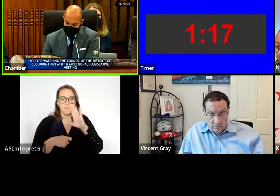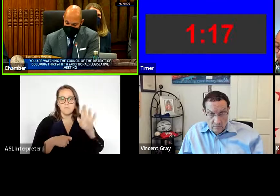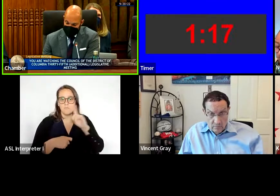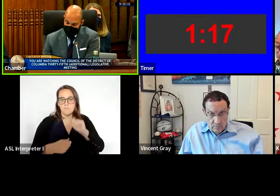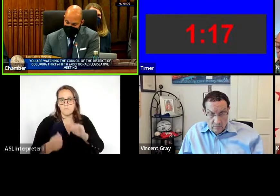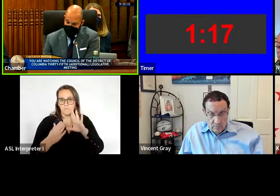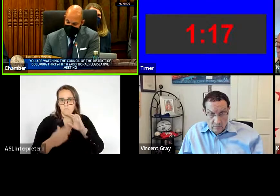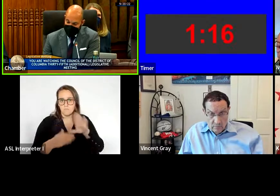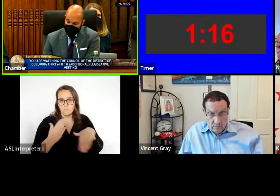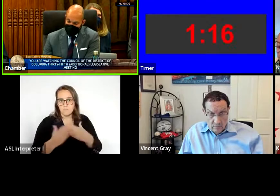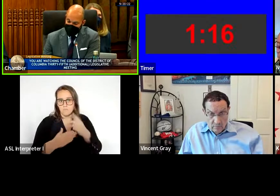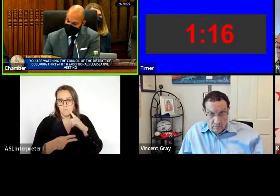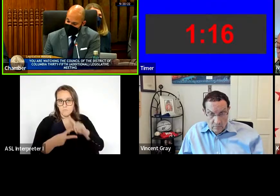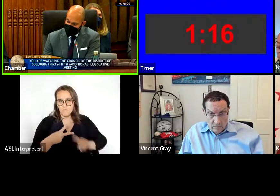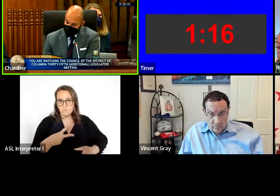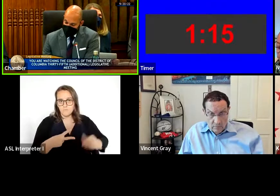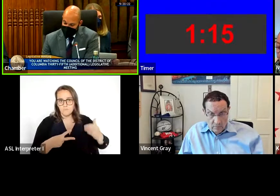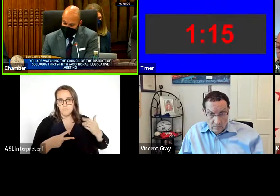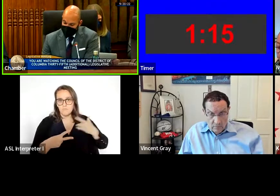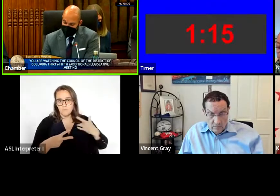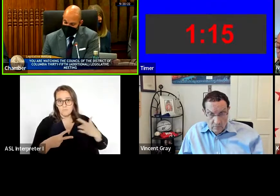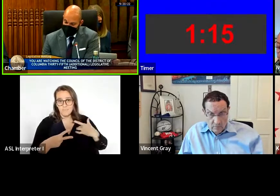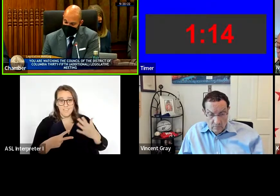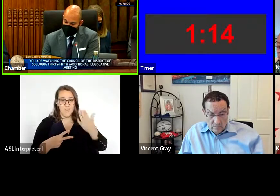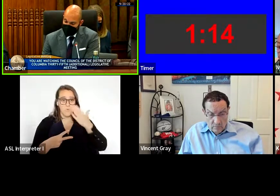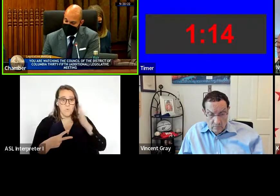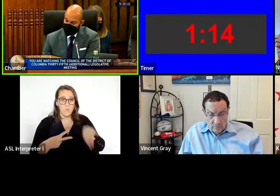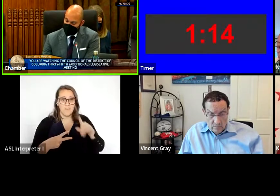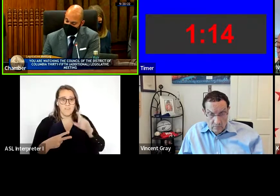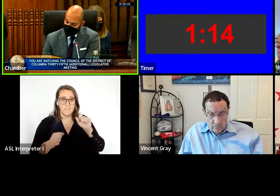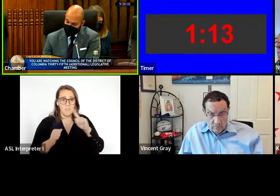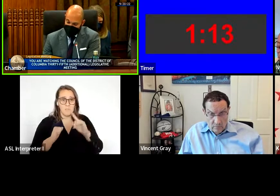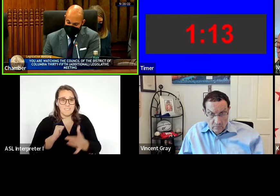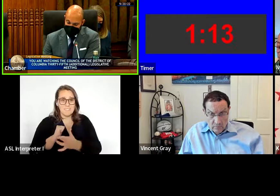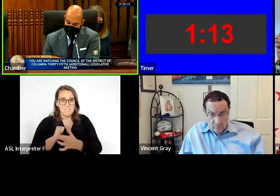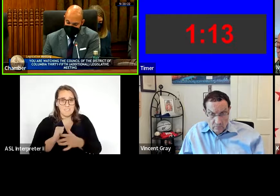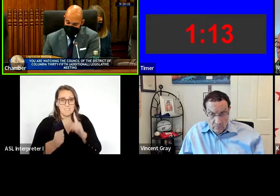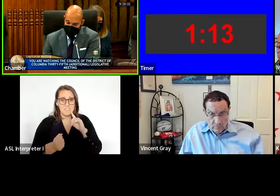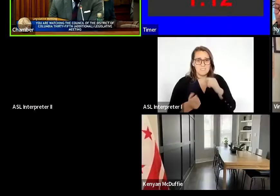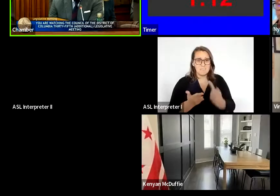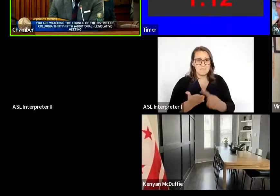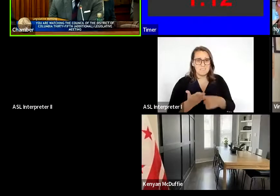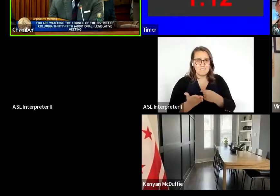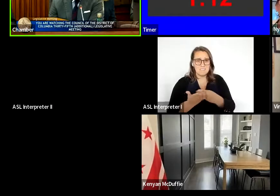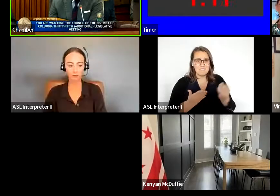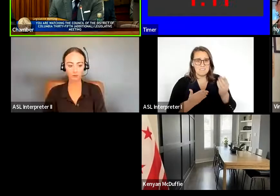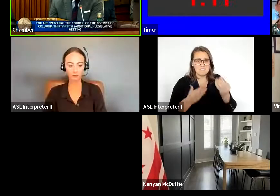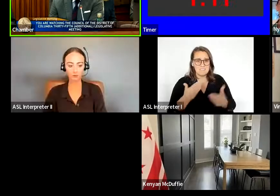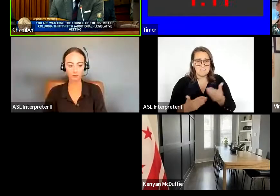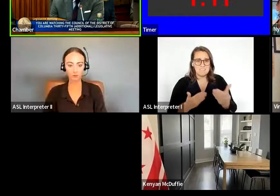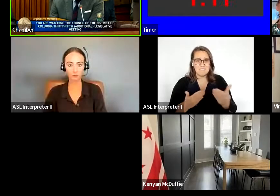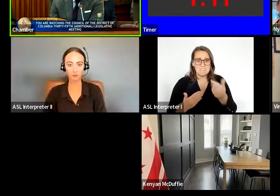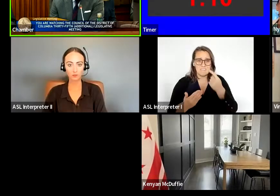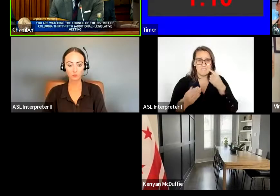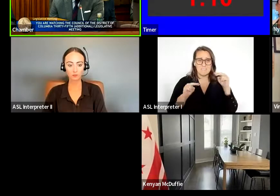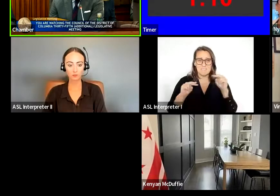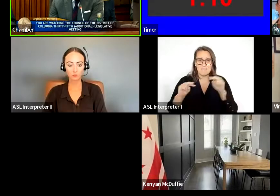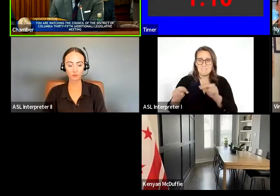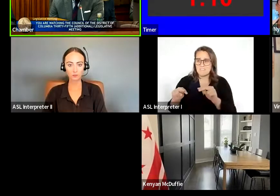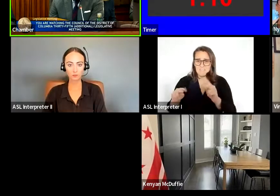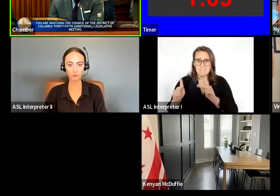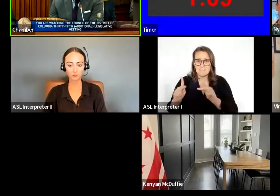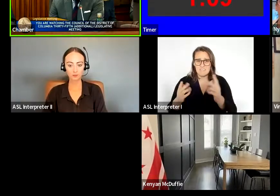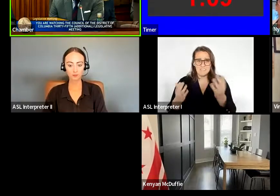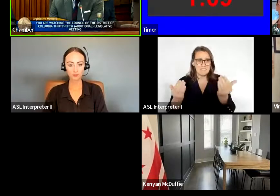those concerns. I know it can feel very technical to talk about procurement processes in the face of real human needs, but my